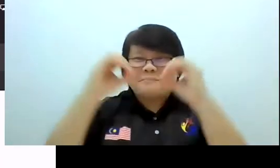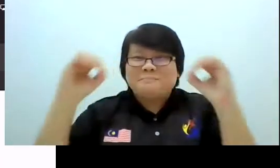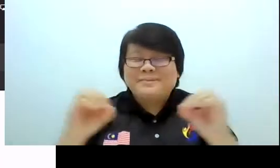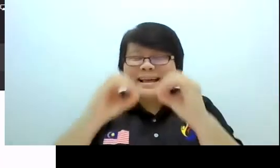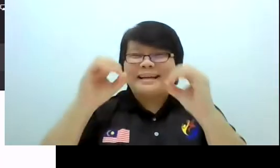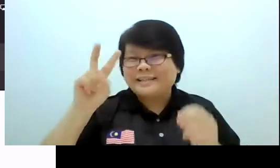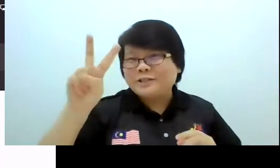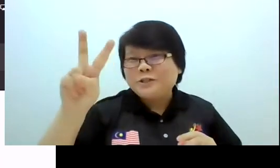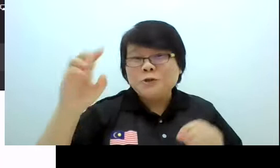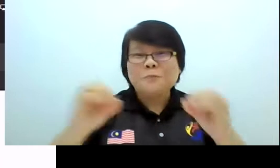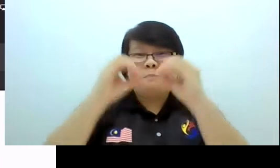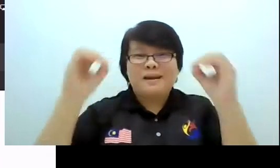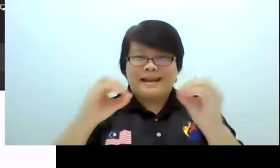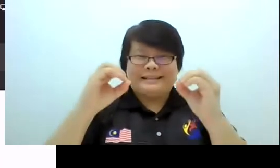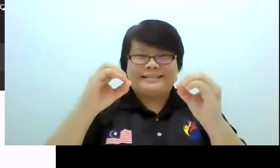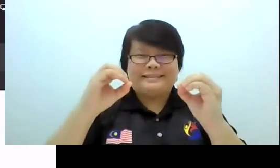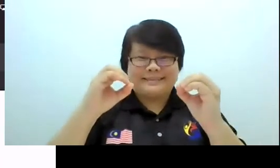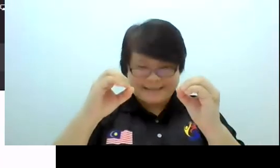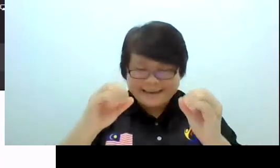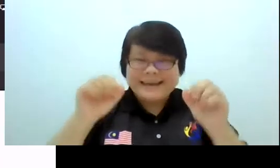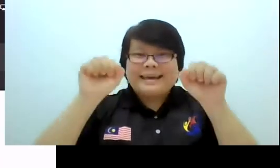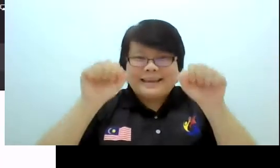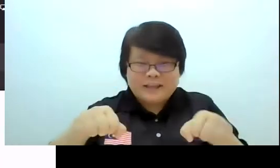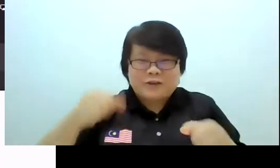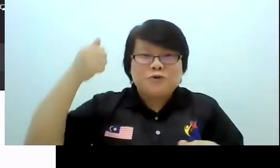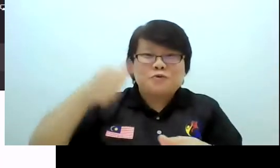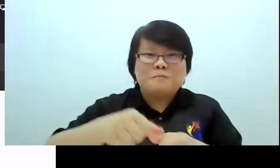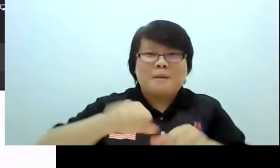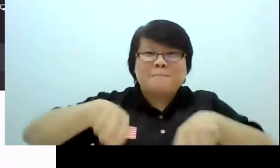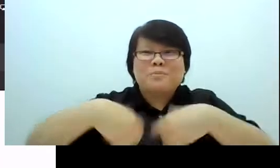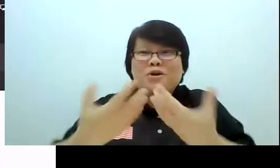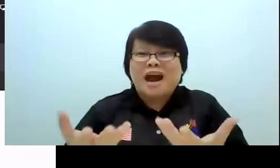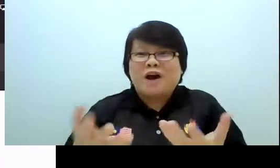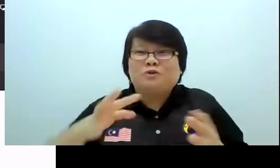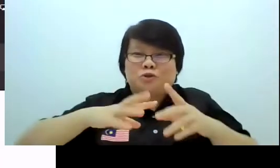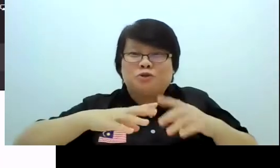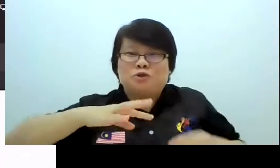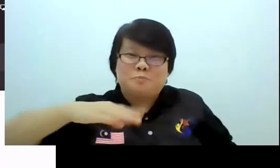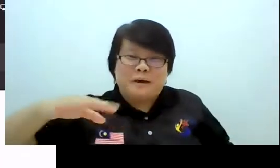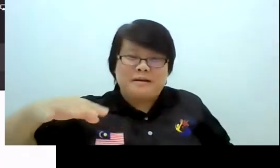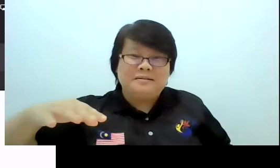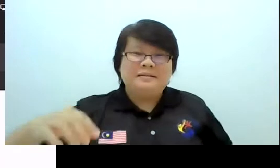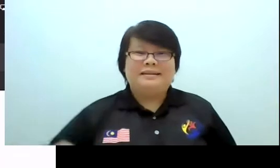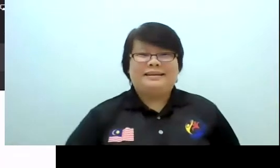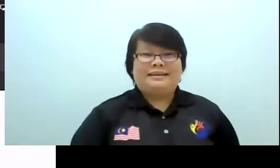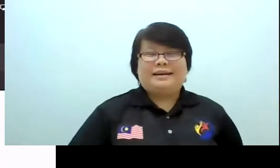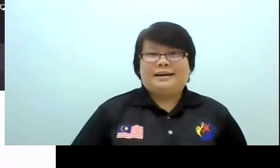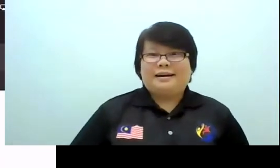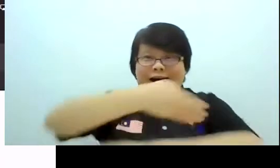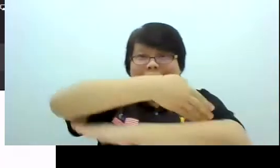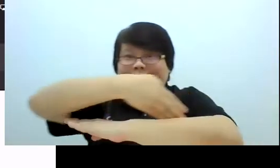in the blanks. Two blanks. Okay, can you remember how to spell